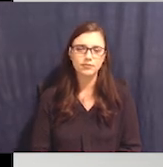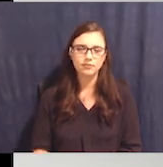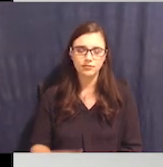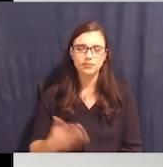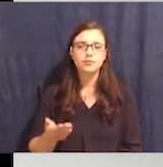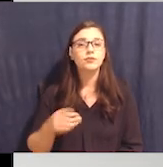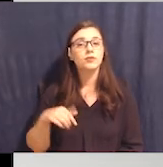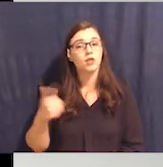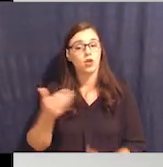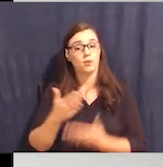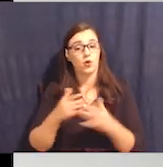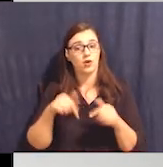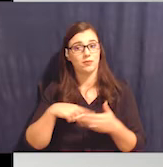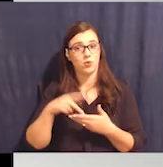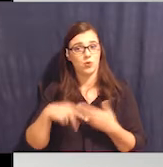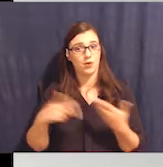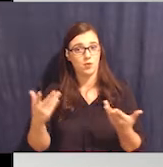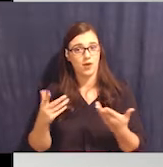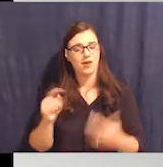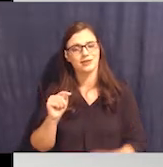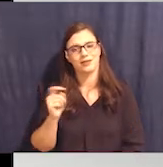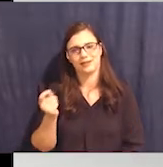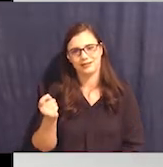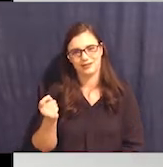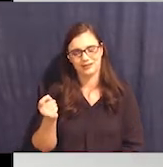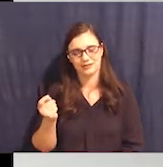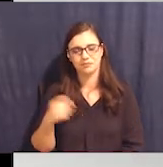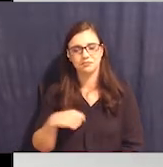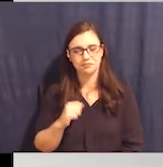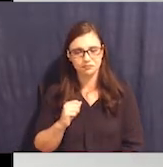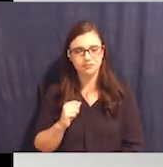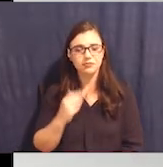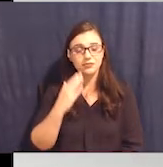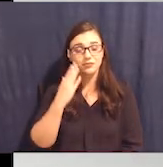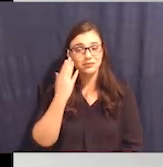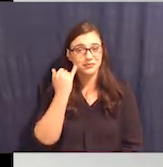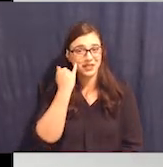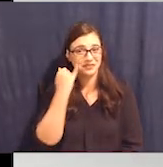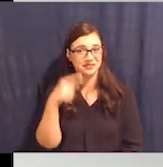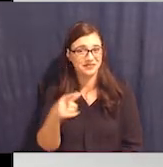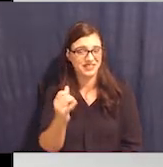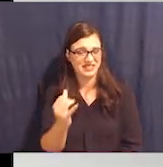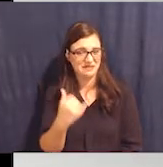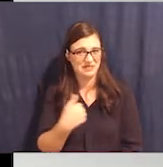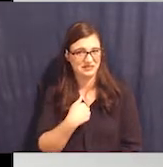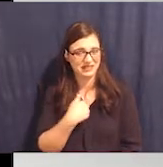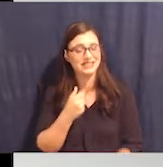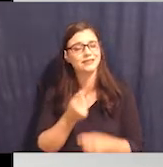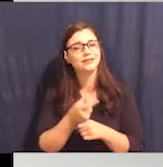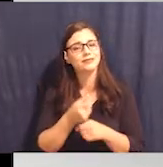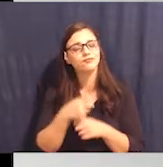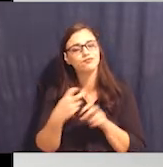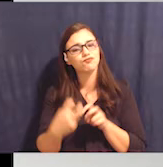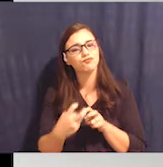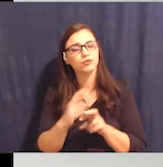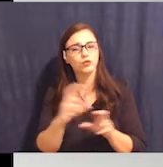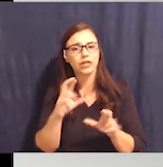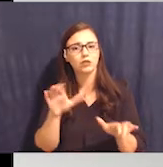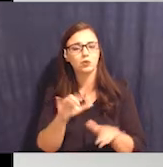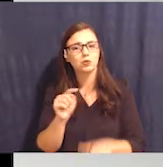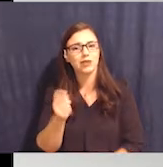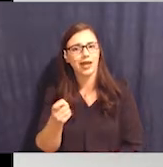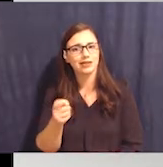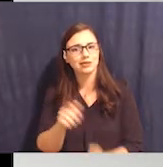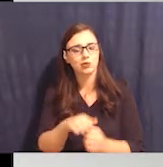the other part of this program is taxes. And I know if you're like me, every year you sit down to do